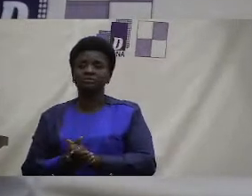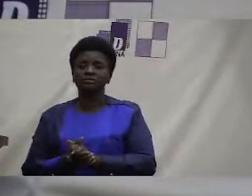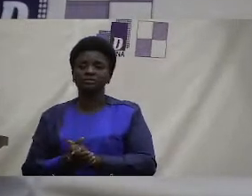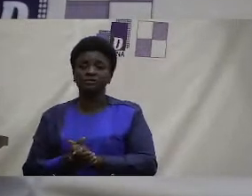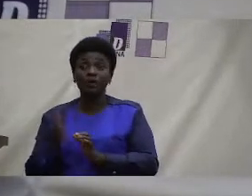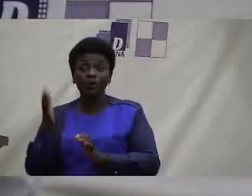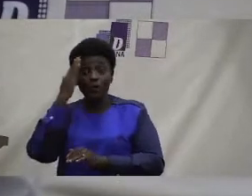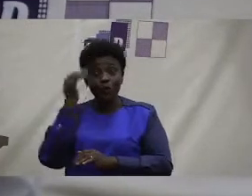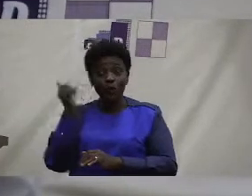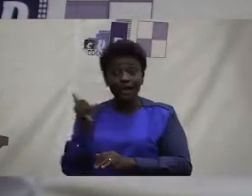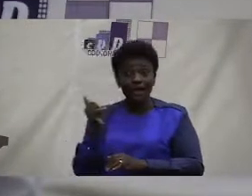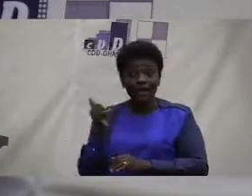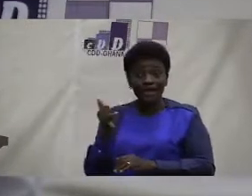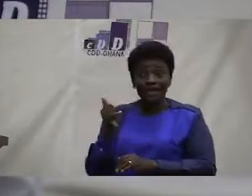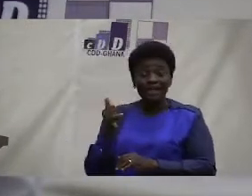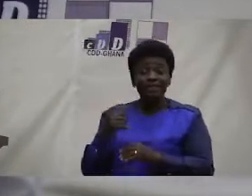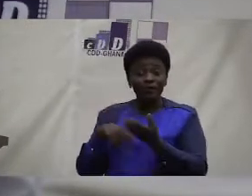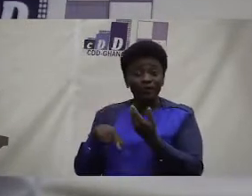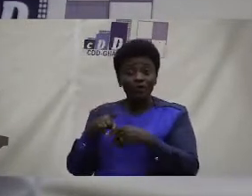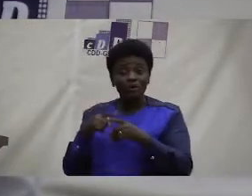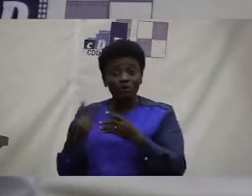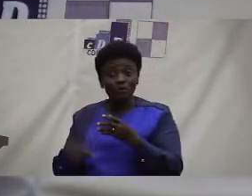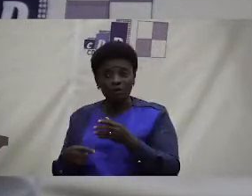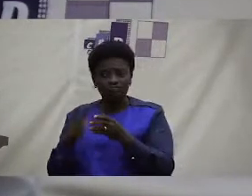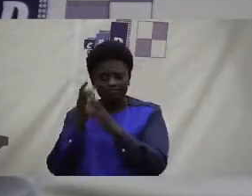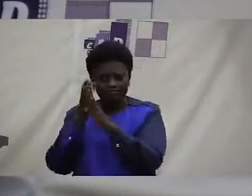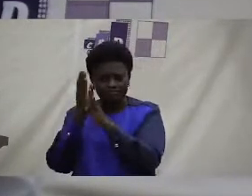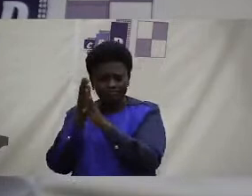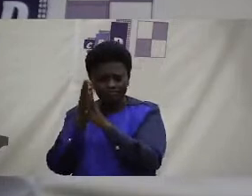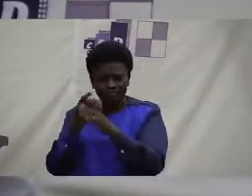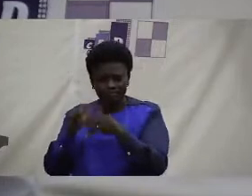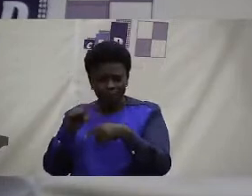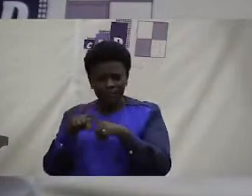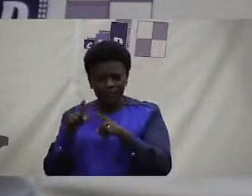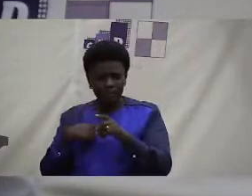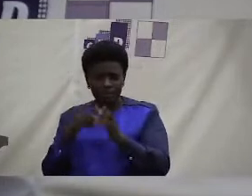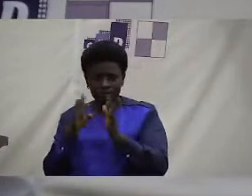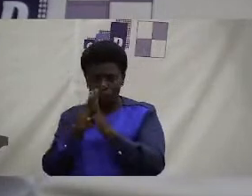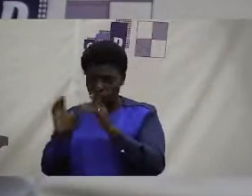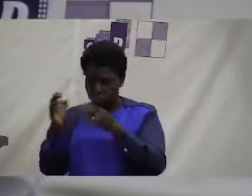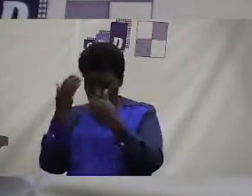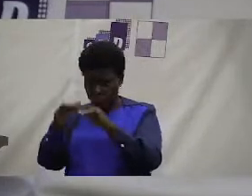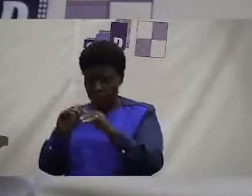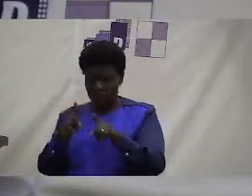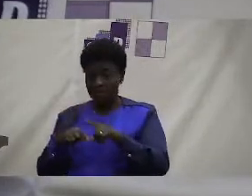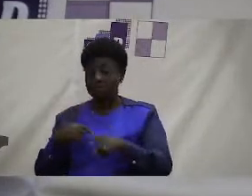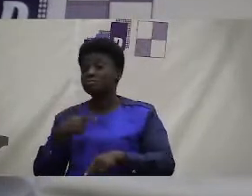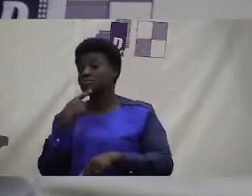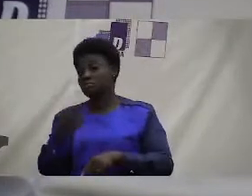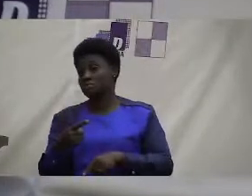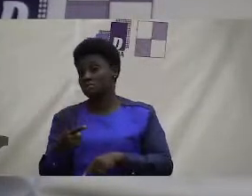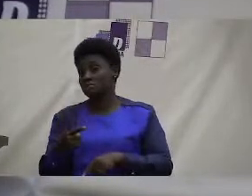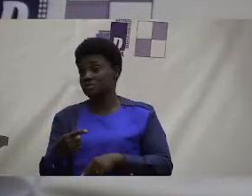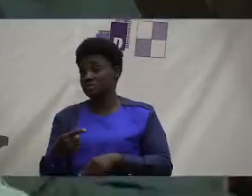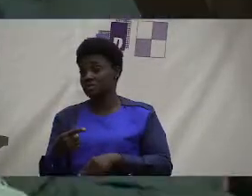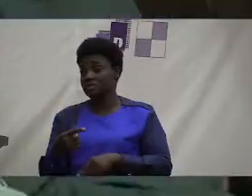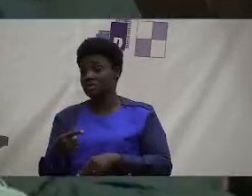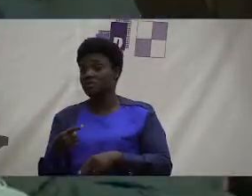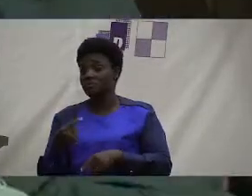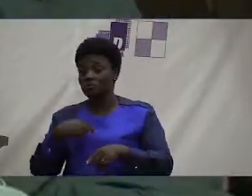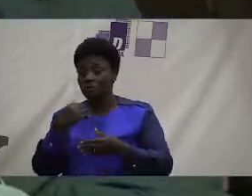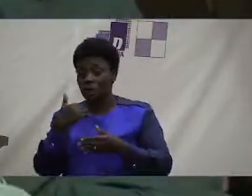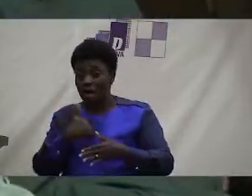One, because the reporting template on us is already very strenuous. Like I said, we have to have one